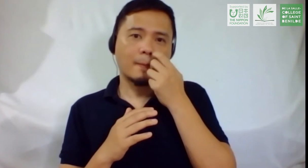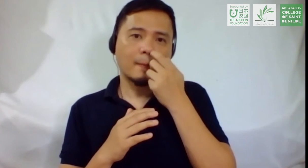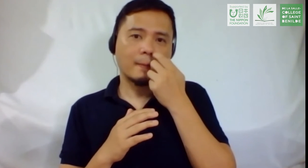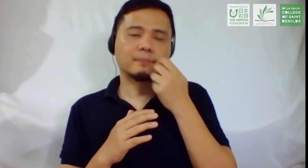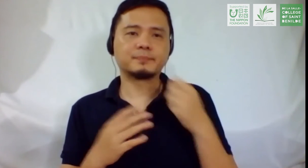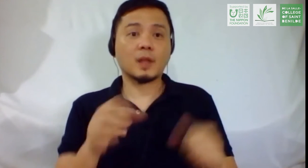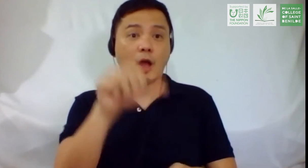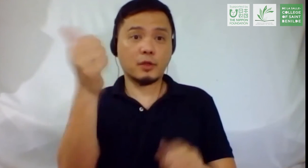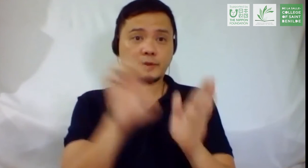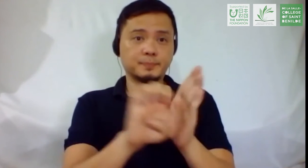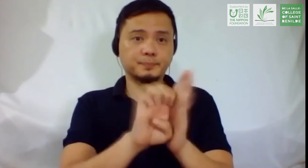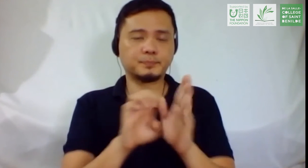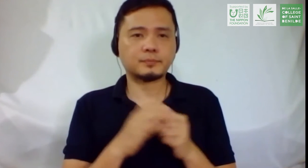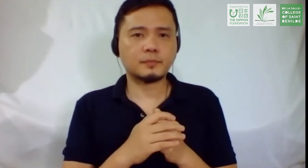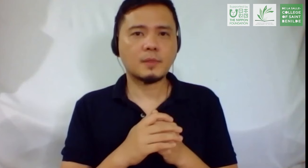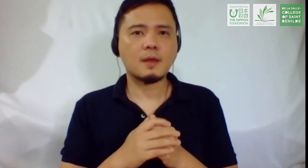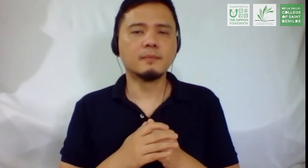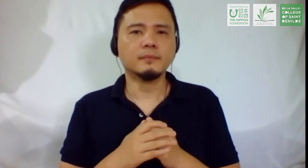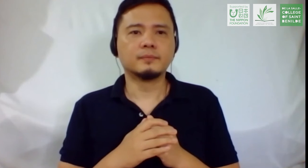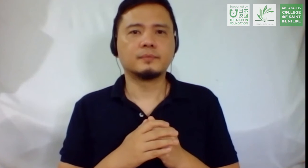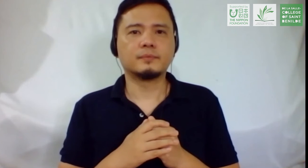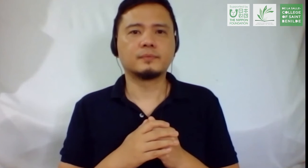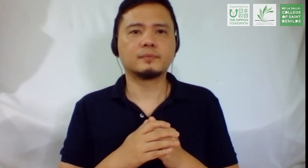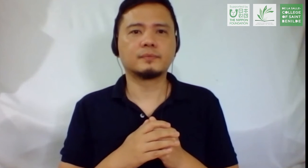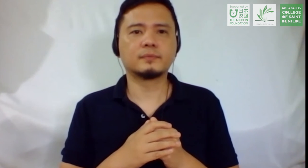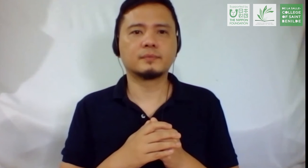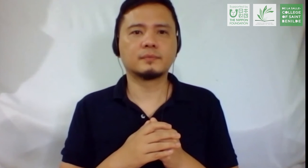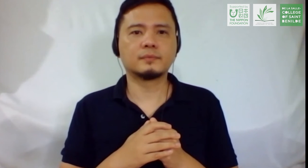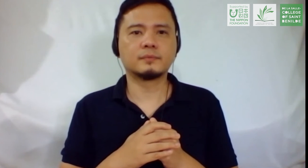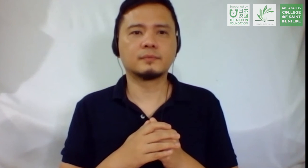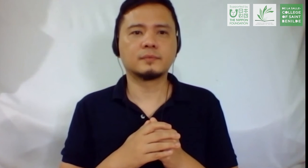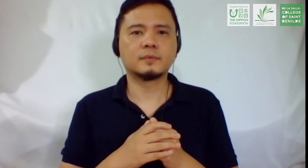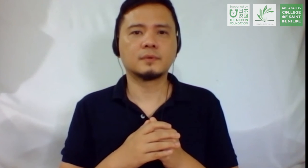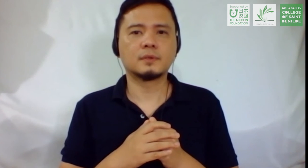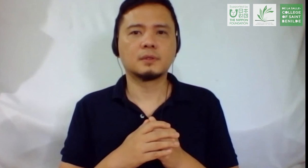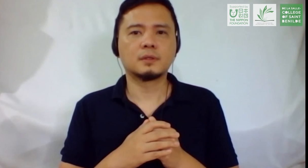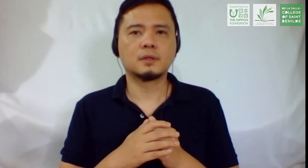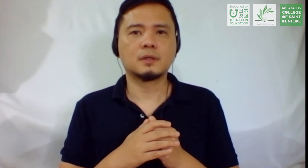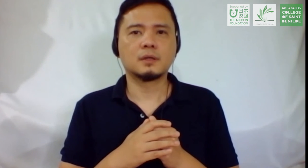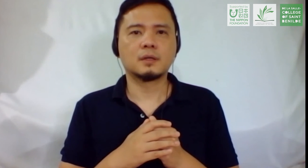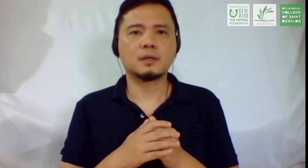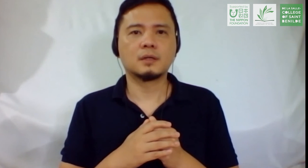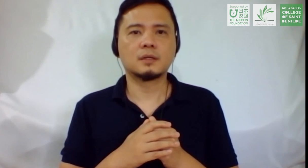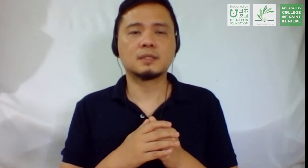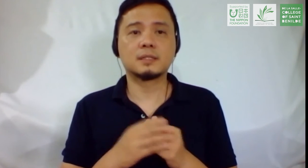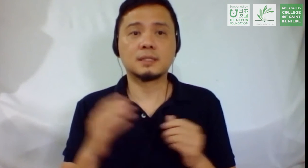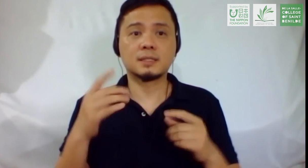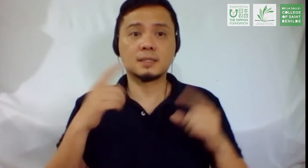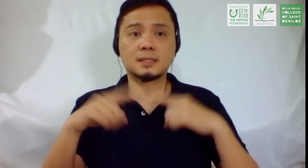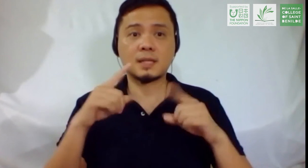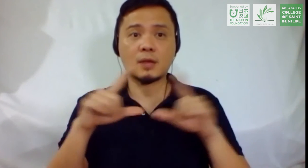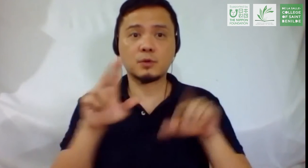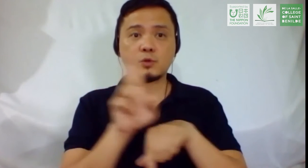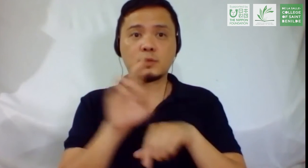Like, for example, like in some sign languages, you have like eat, one